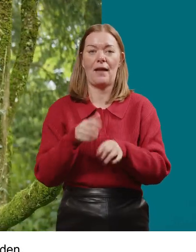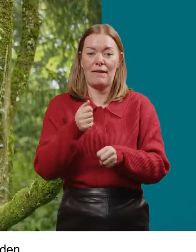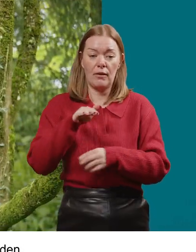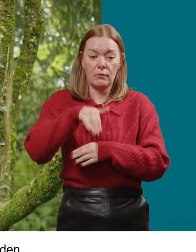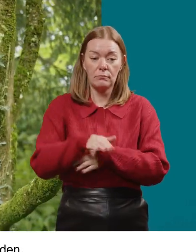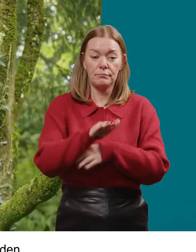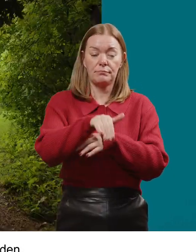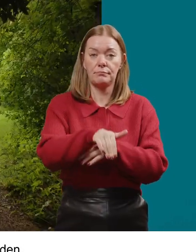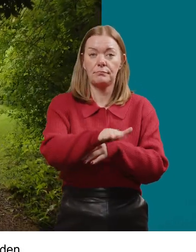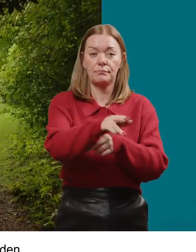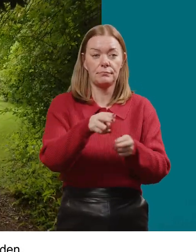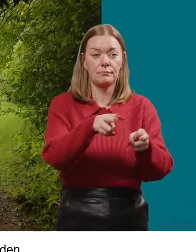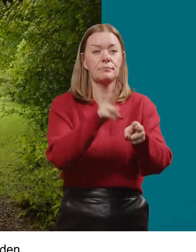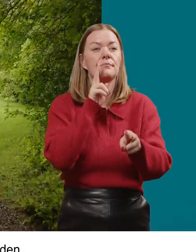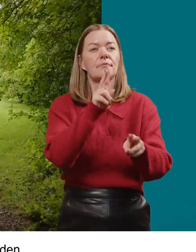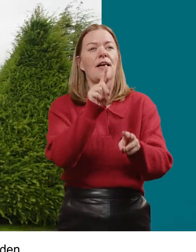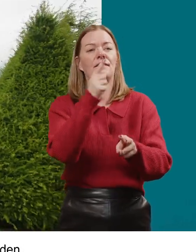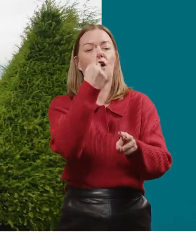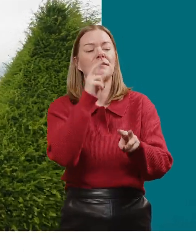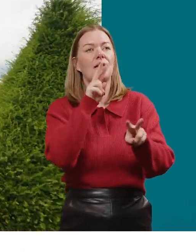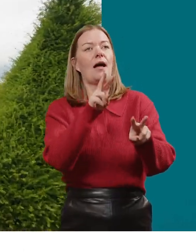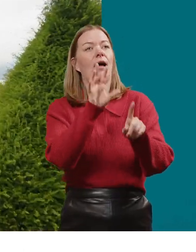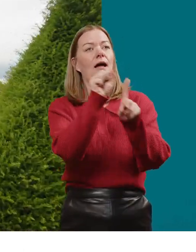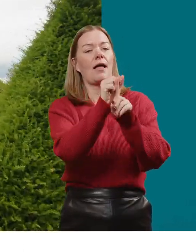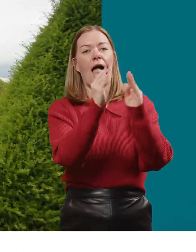takes us up to the south garden and our first view of the house.